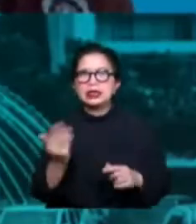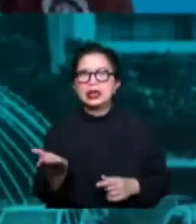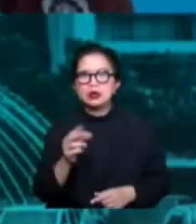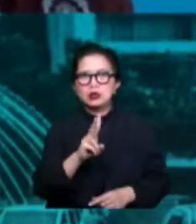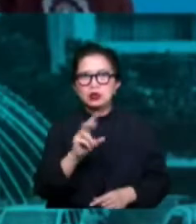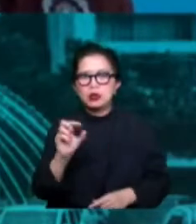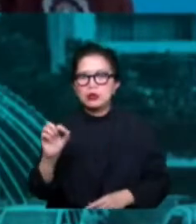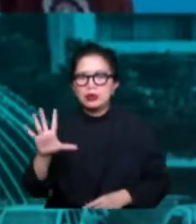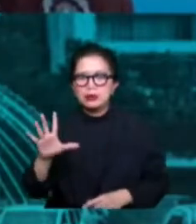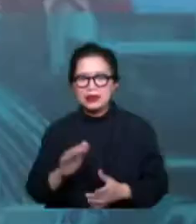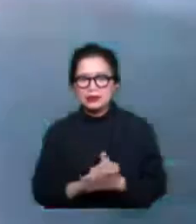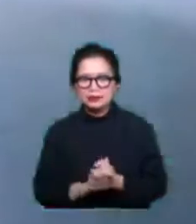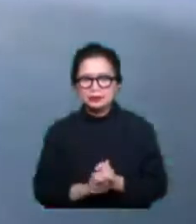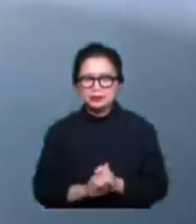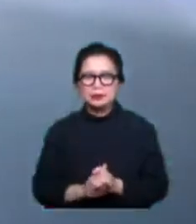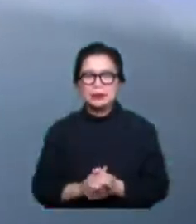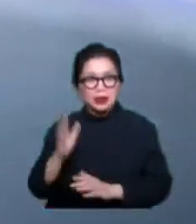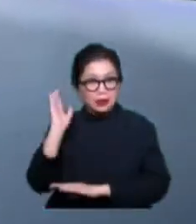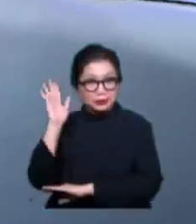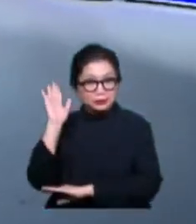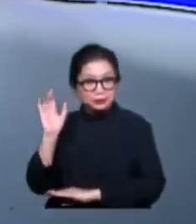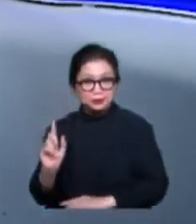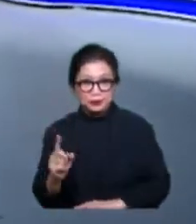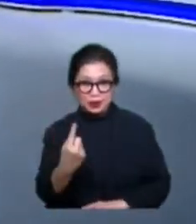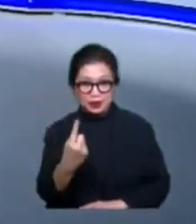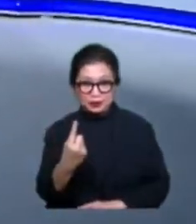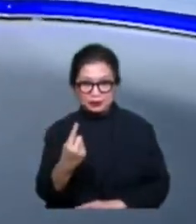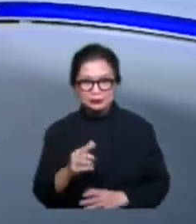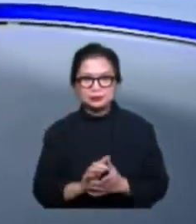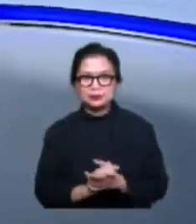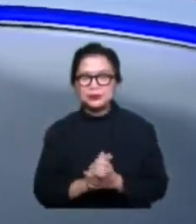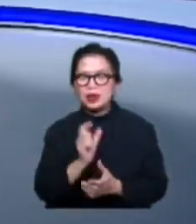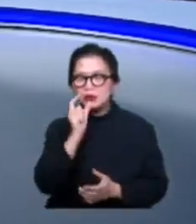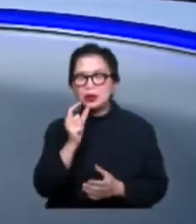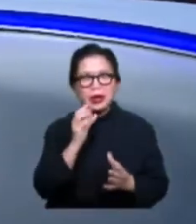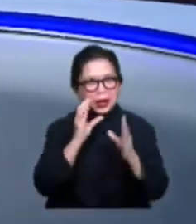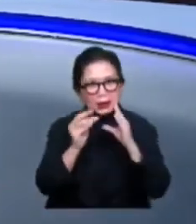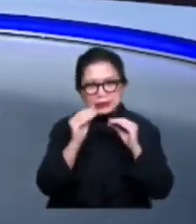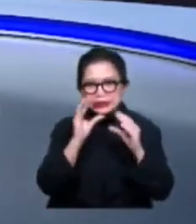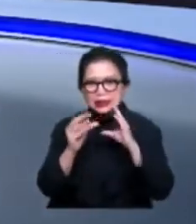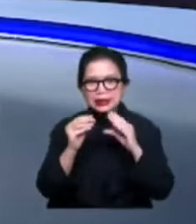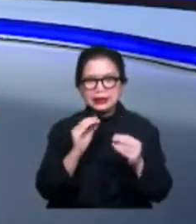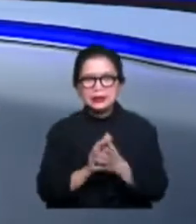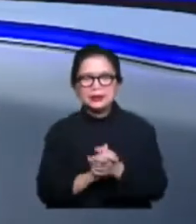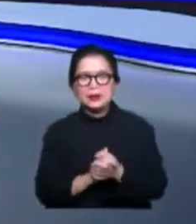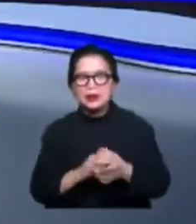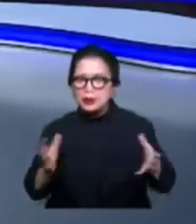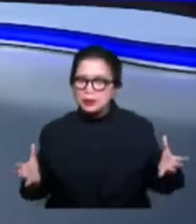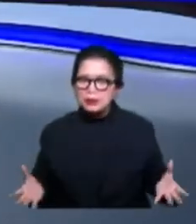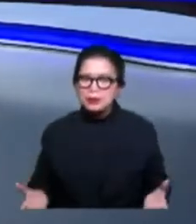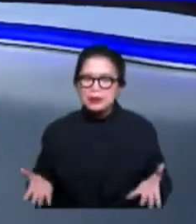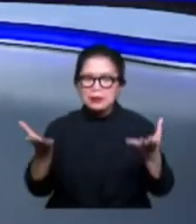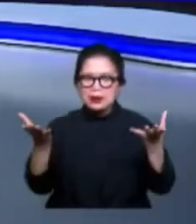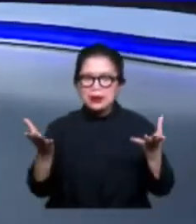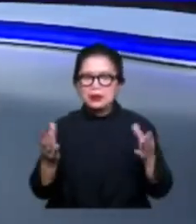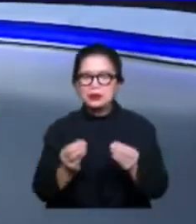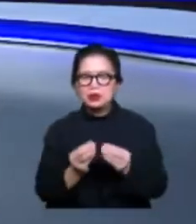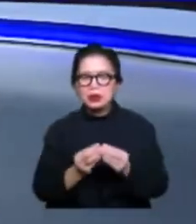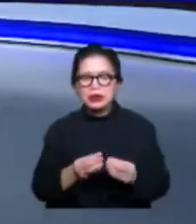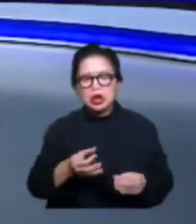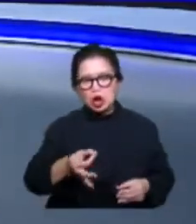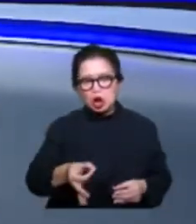Surjono to talk about our topic, building a healthier and more resilient city. Good morning, Mr. Djoko. Morning, Dr.